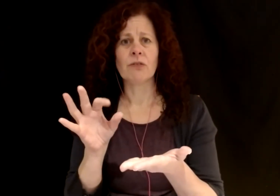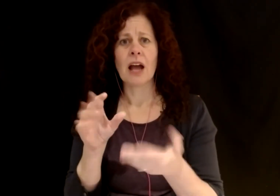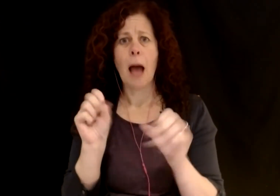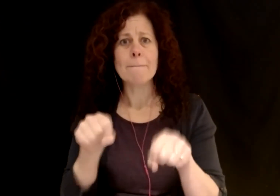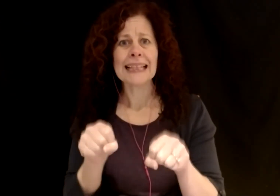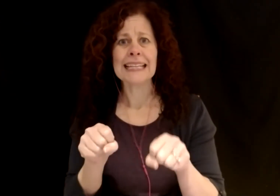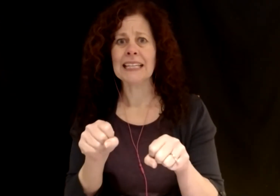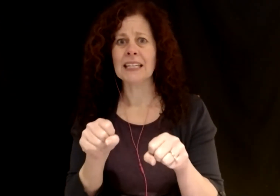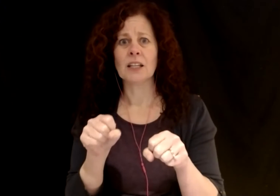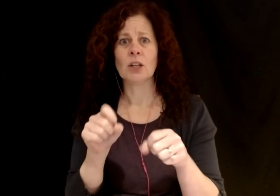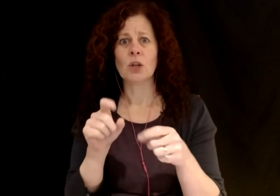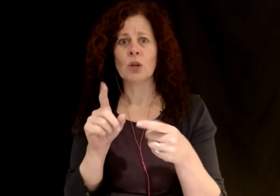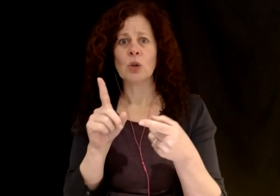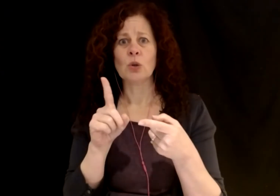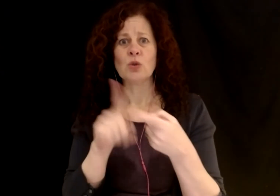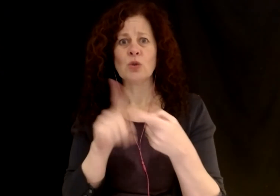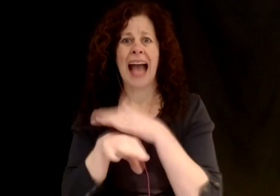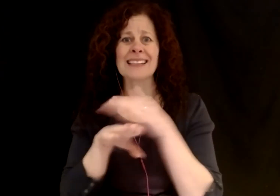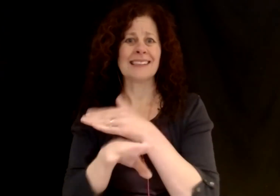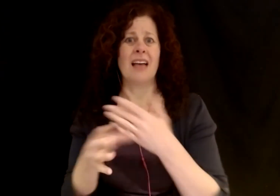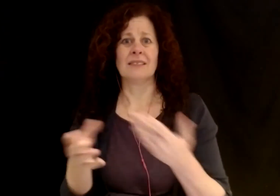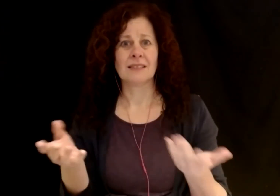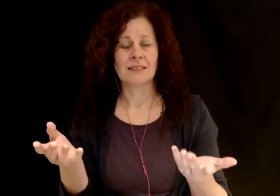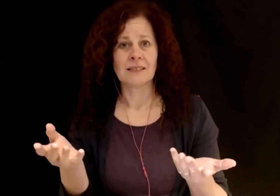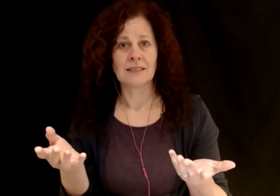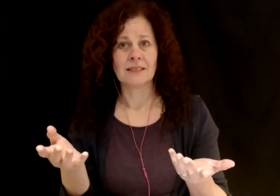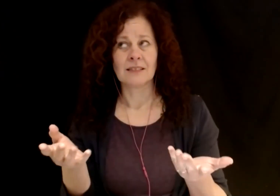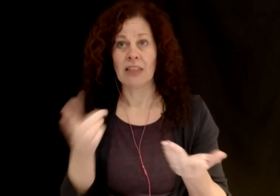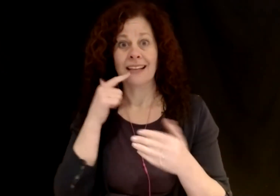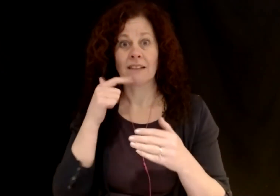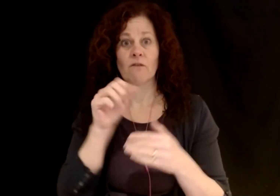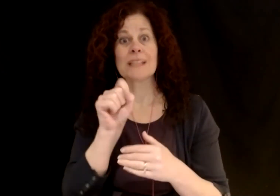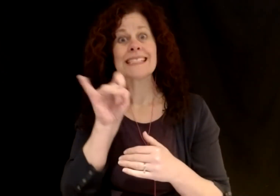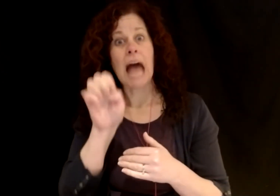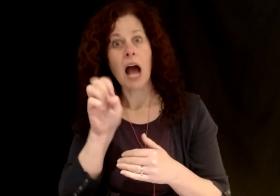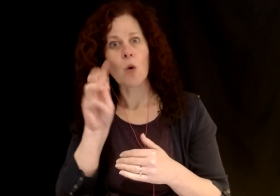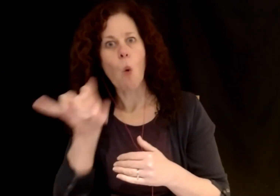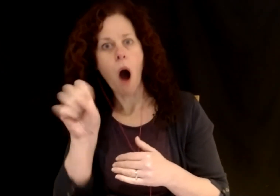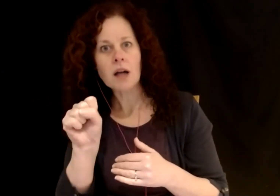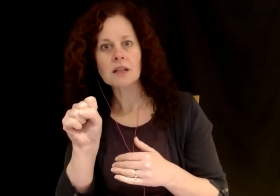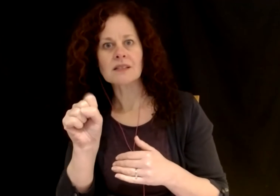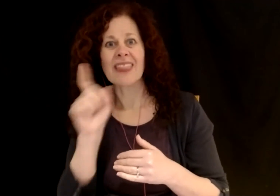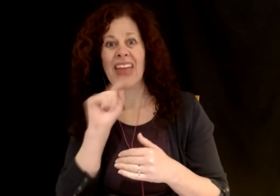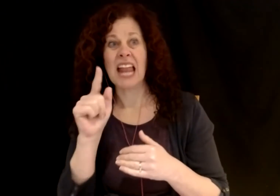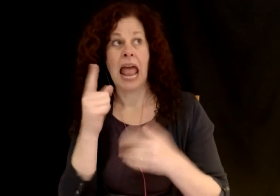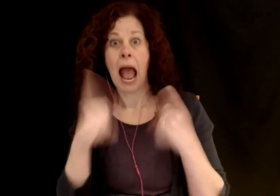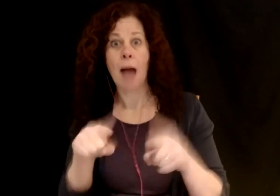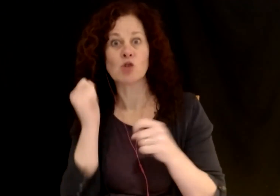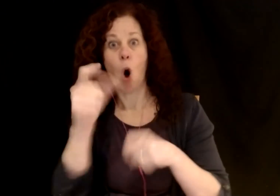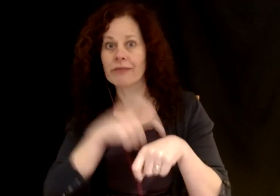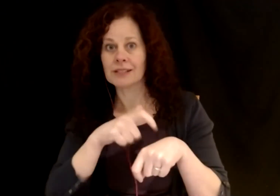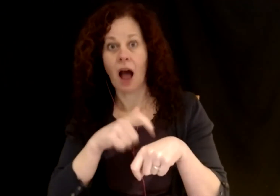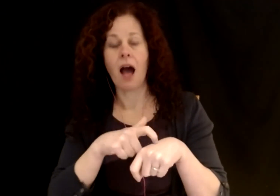the public realm, primarily through sidewalks. And those barriers, how do